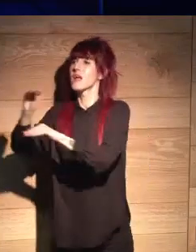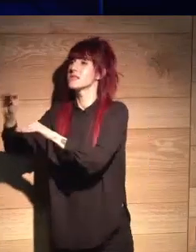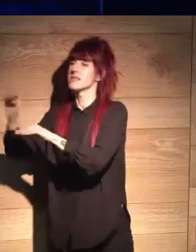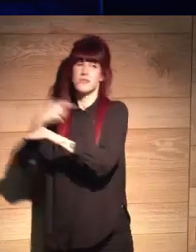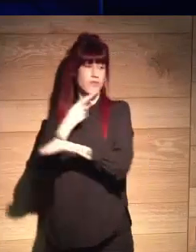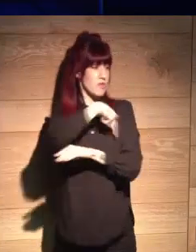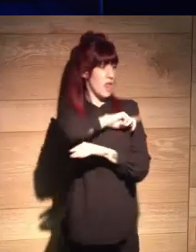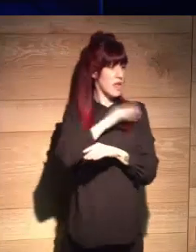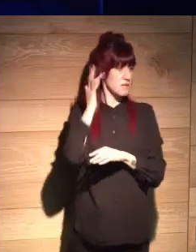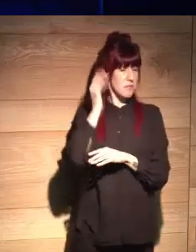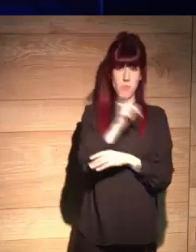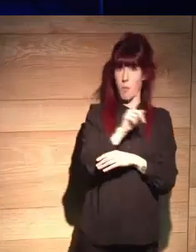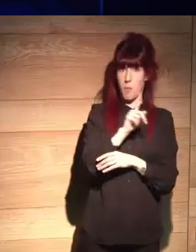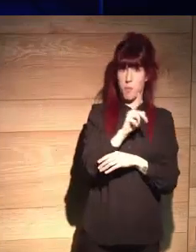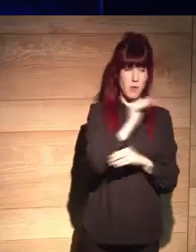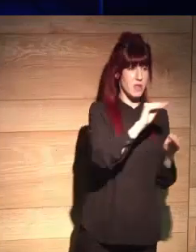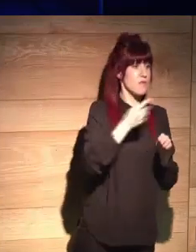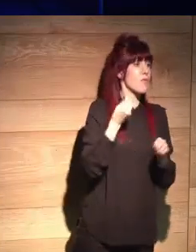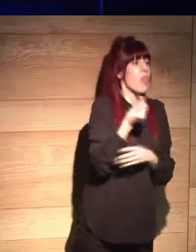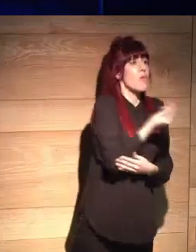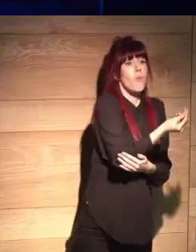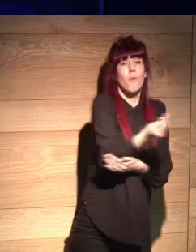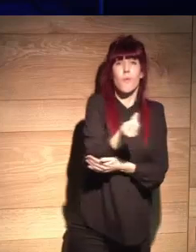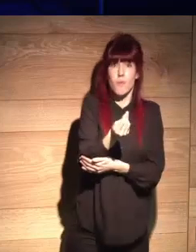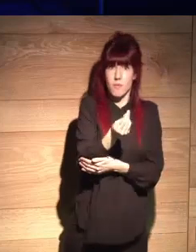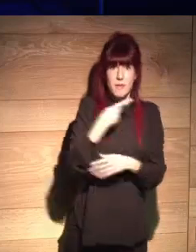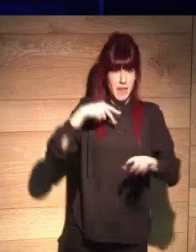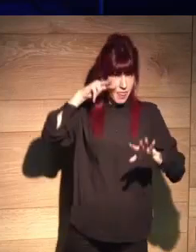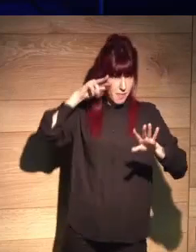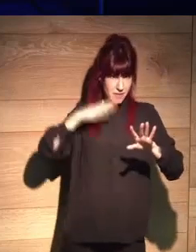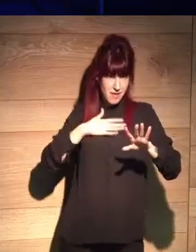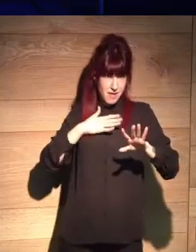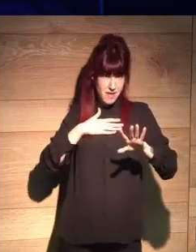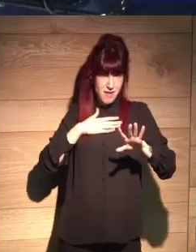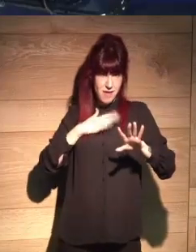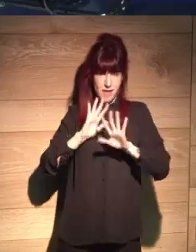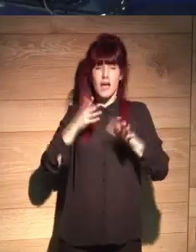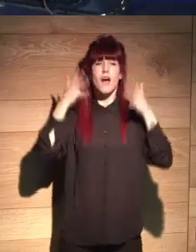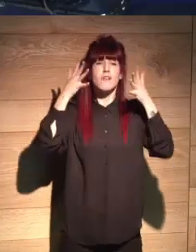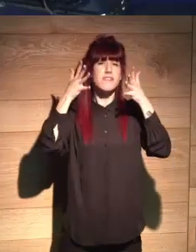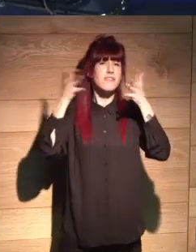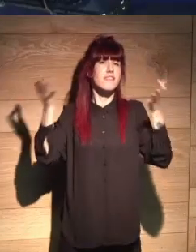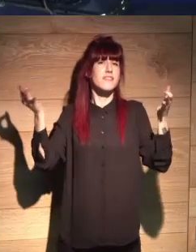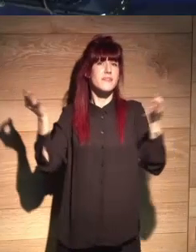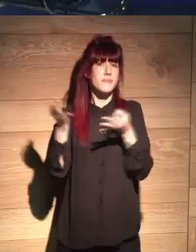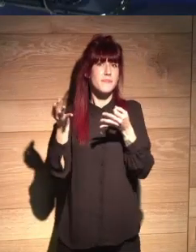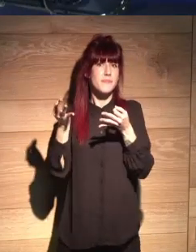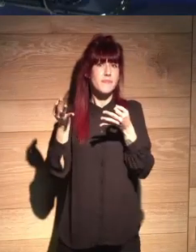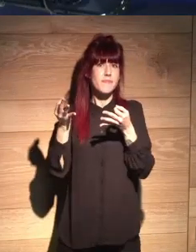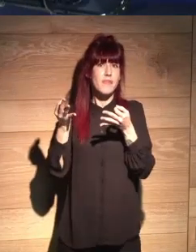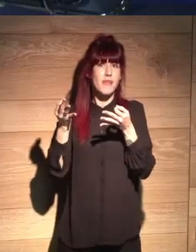ask, and we don't. At least empirically, based on my experience, we don't do that. What do I advise? And these are just 2